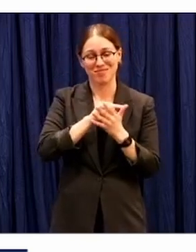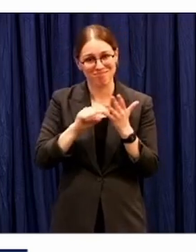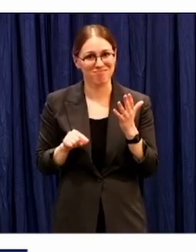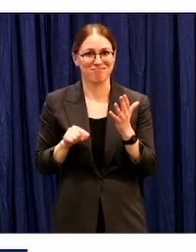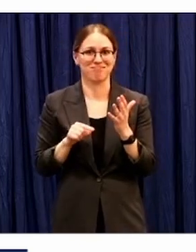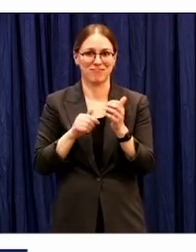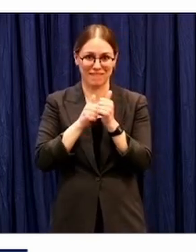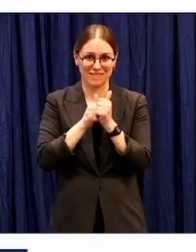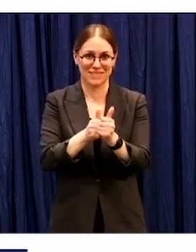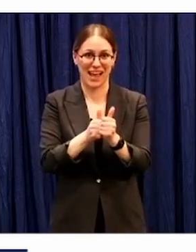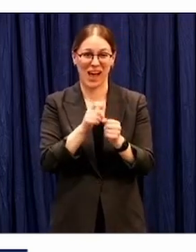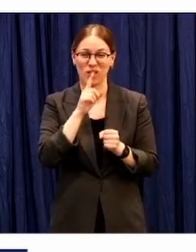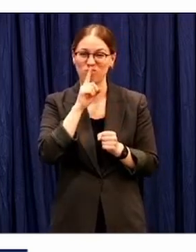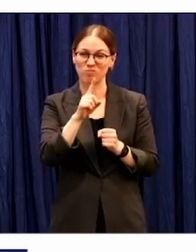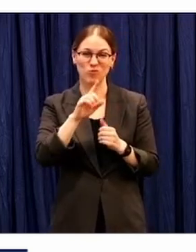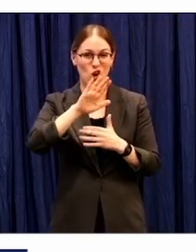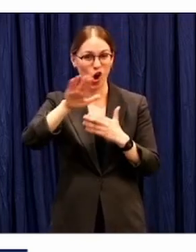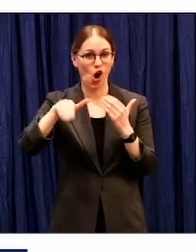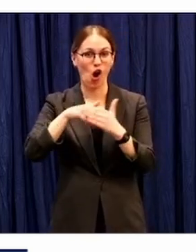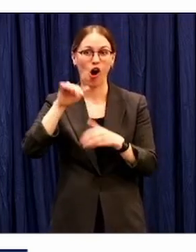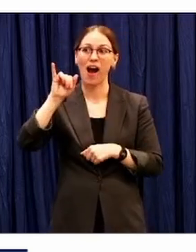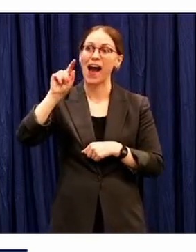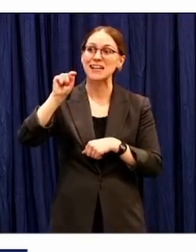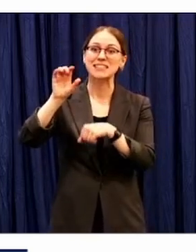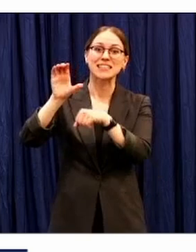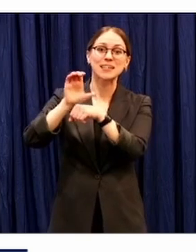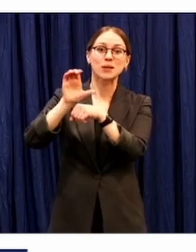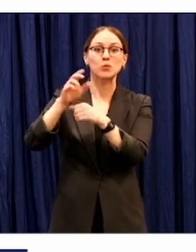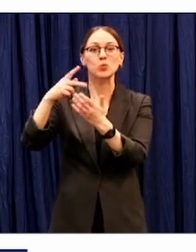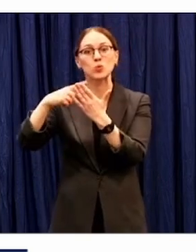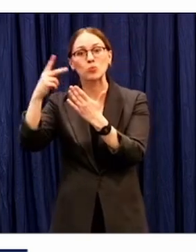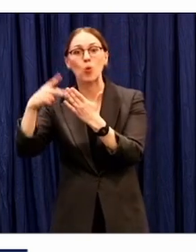IT systems, as well as the content on those systems.